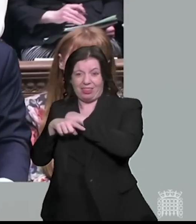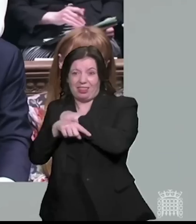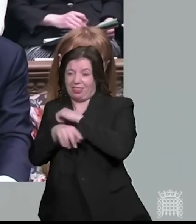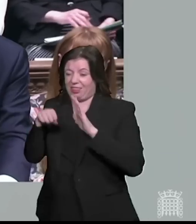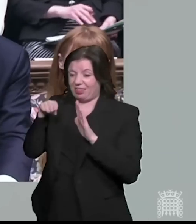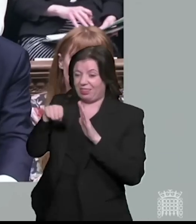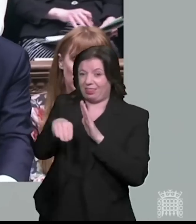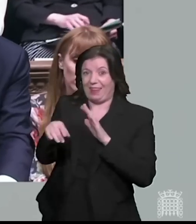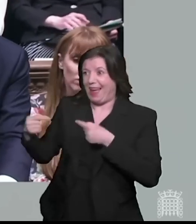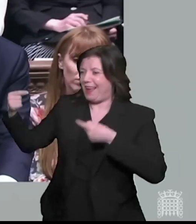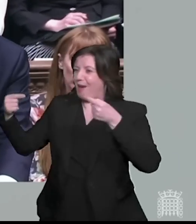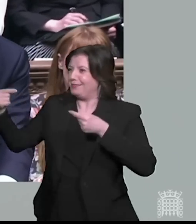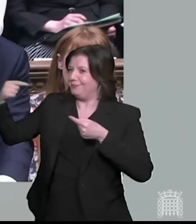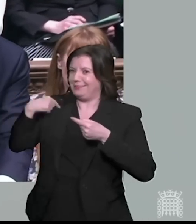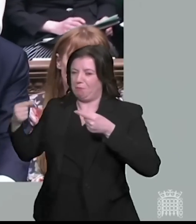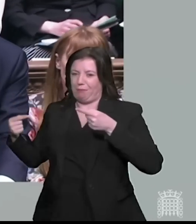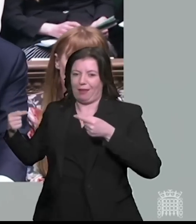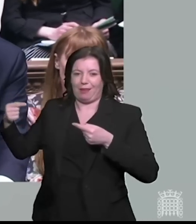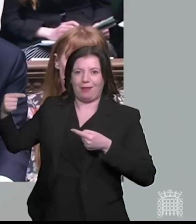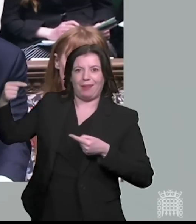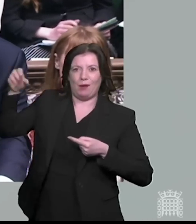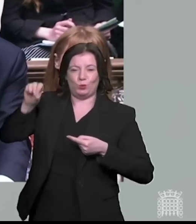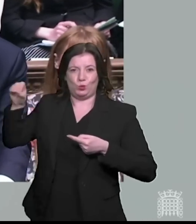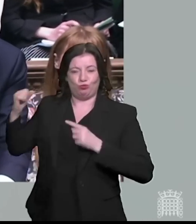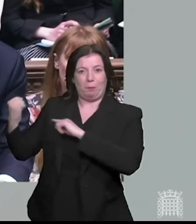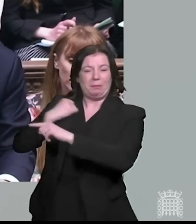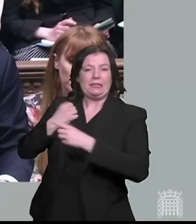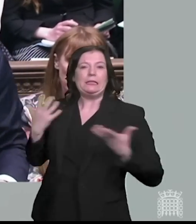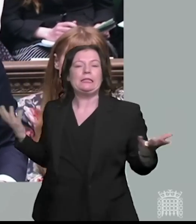our competitors, the sick man of Europe once again.